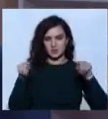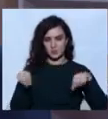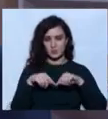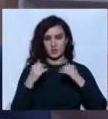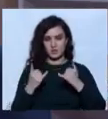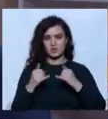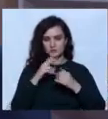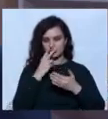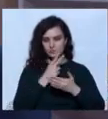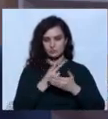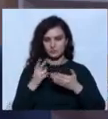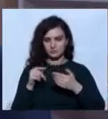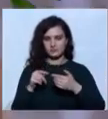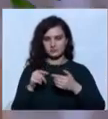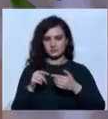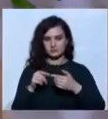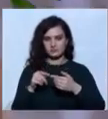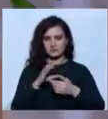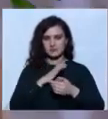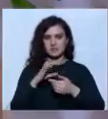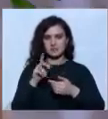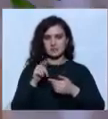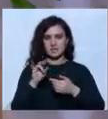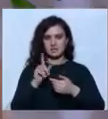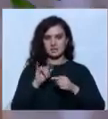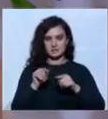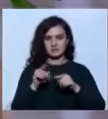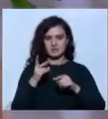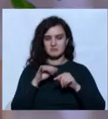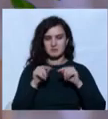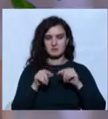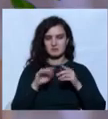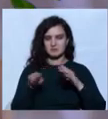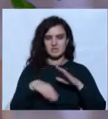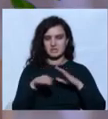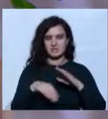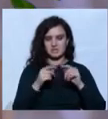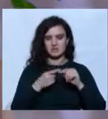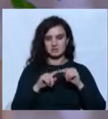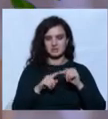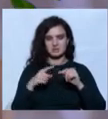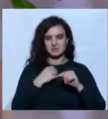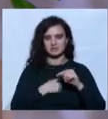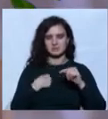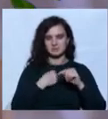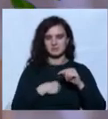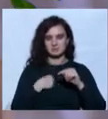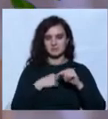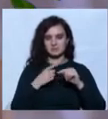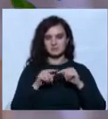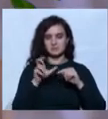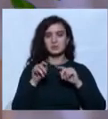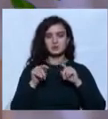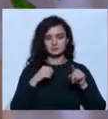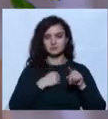they all go looking for treasure. Eventually, they find the treasure, but it's empty. The pirates are angry at Silver and